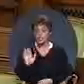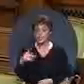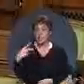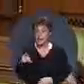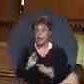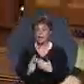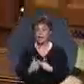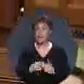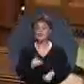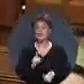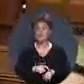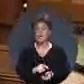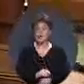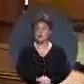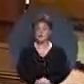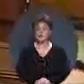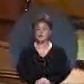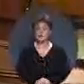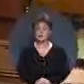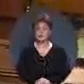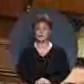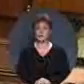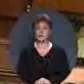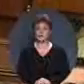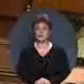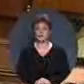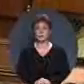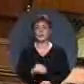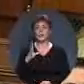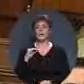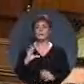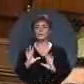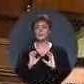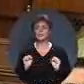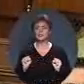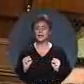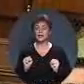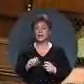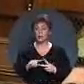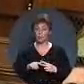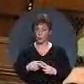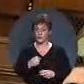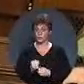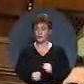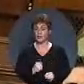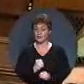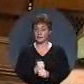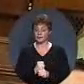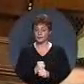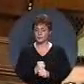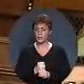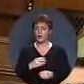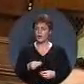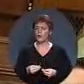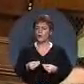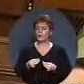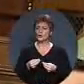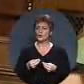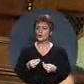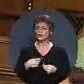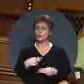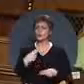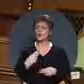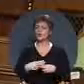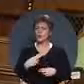Indian Affairs and Northern Development. Mr. Speaker, earlier this year we appointed Alan Pope as our special federal representative who's working